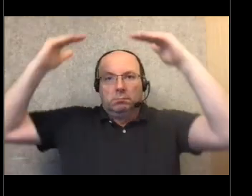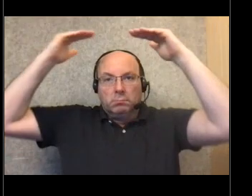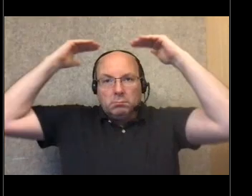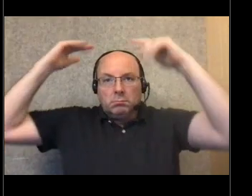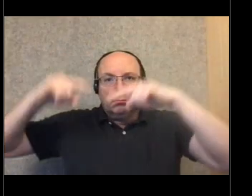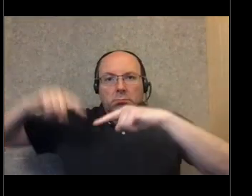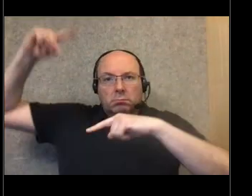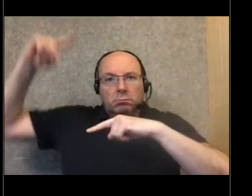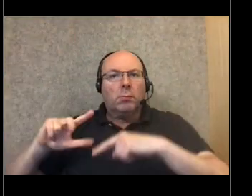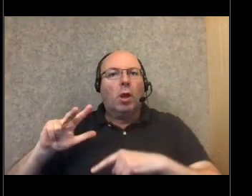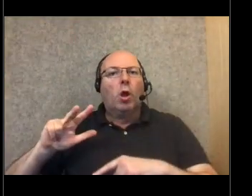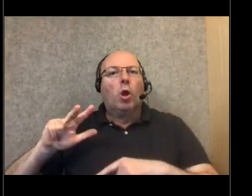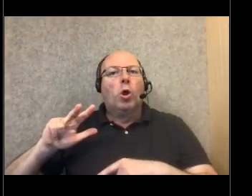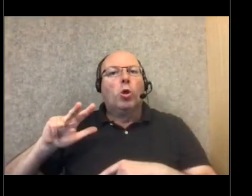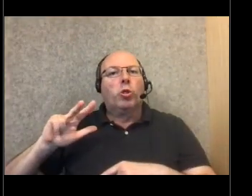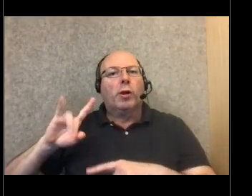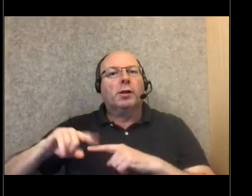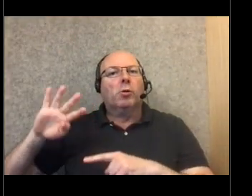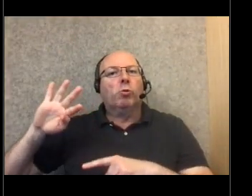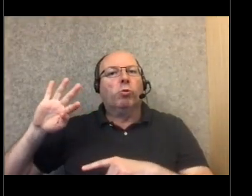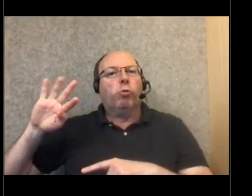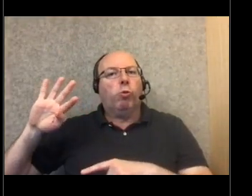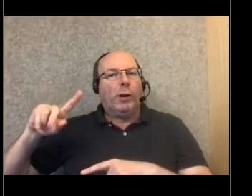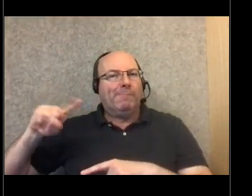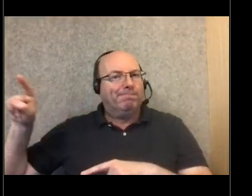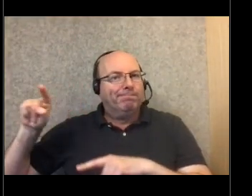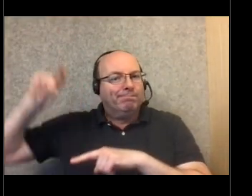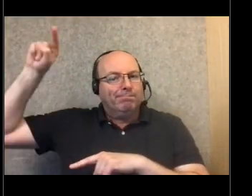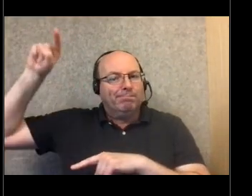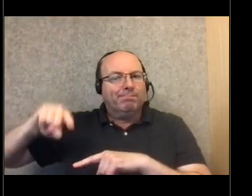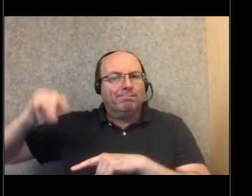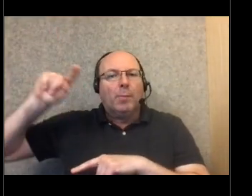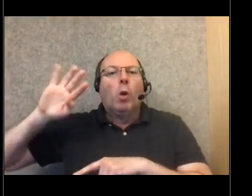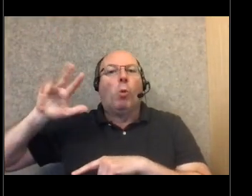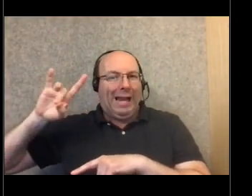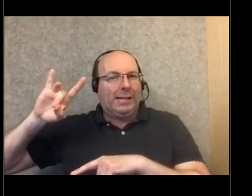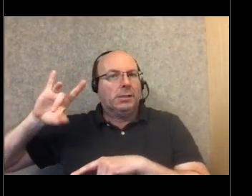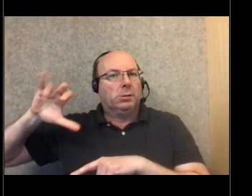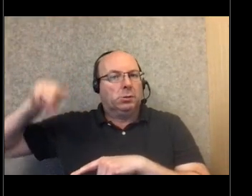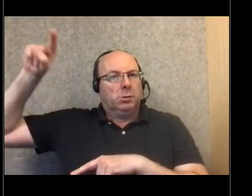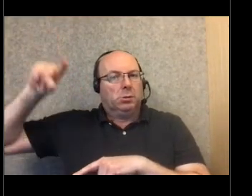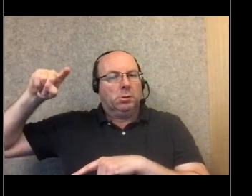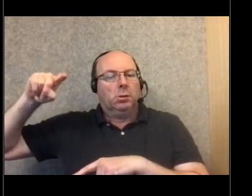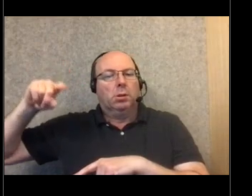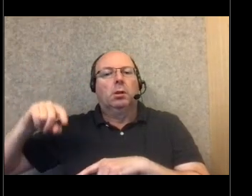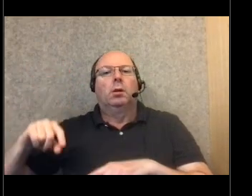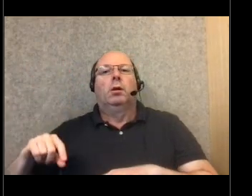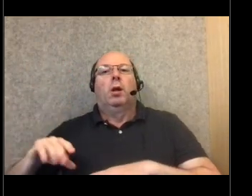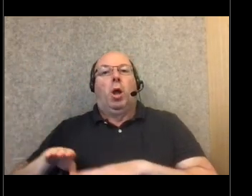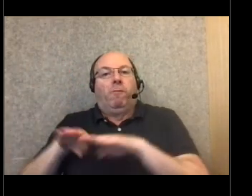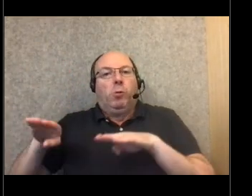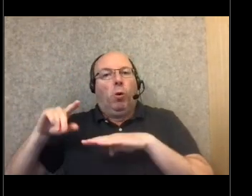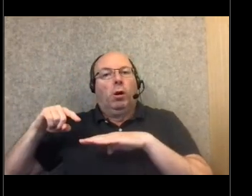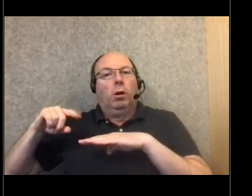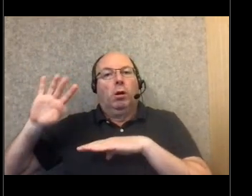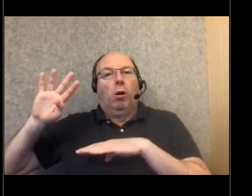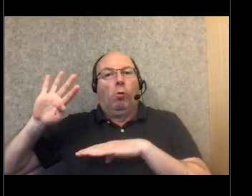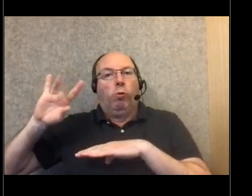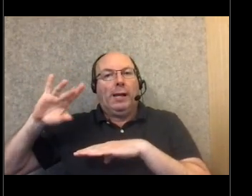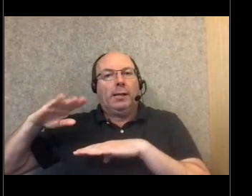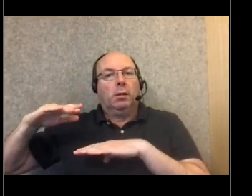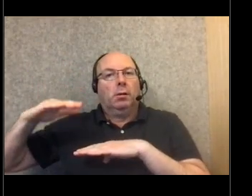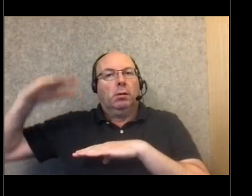be mounted within accessible reach ranges, no higher than 48 inches above the floor. I would